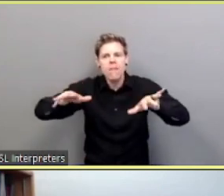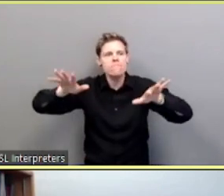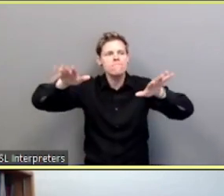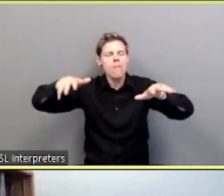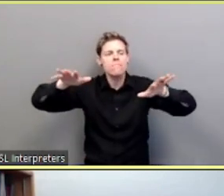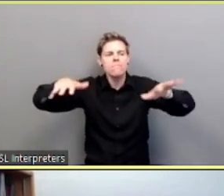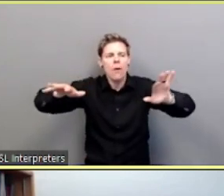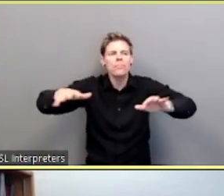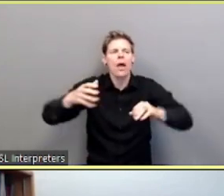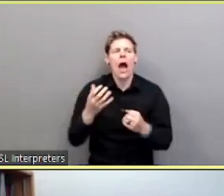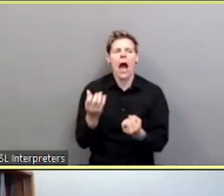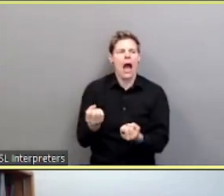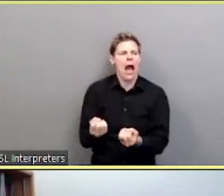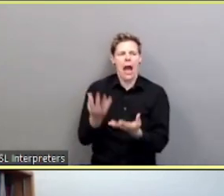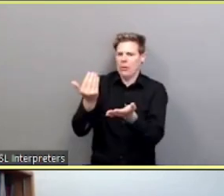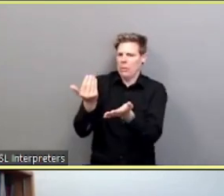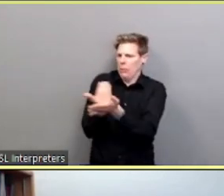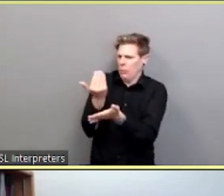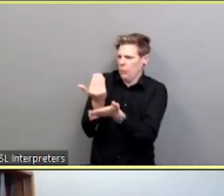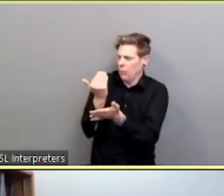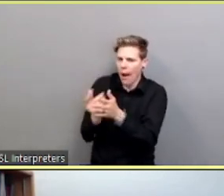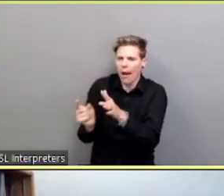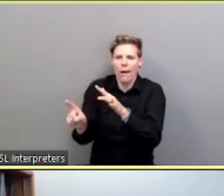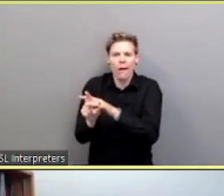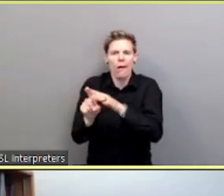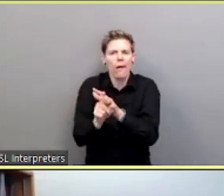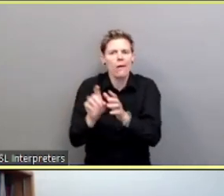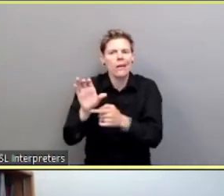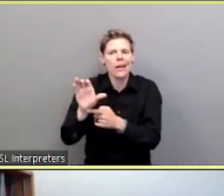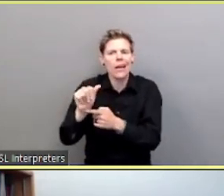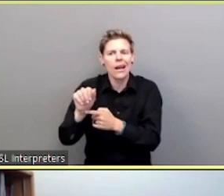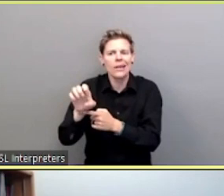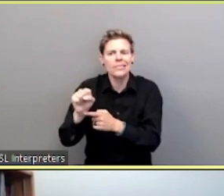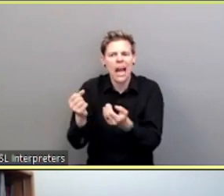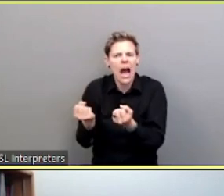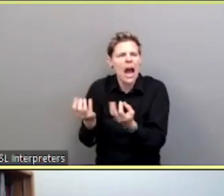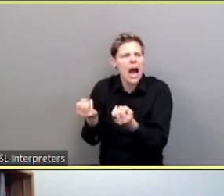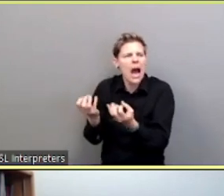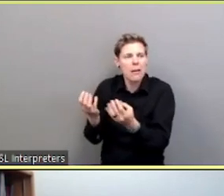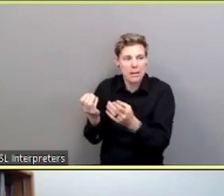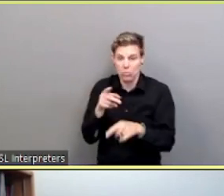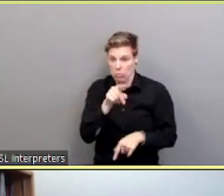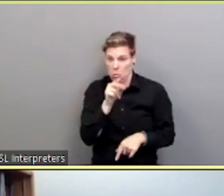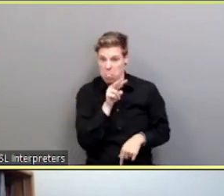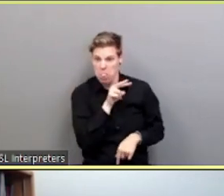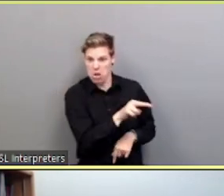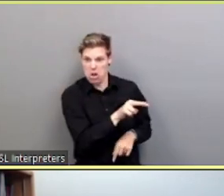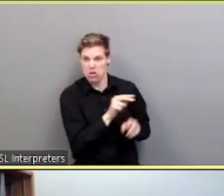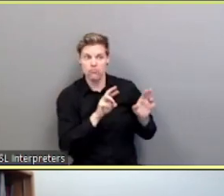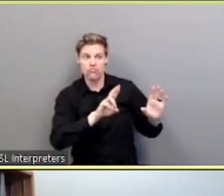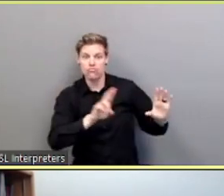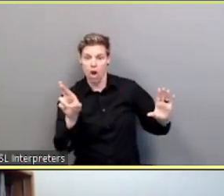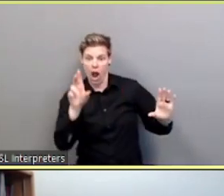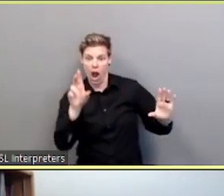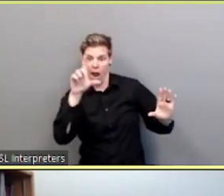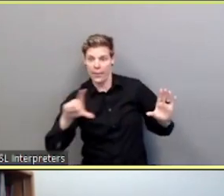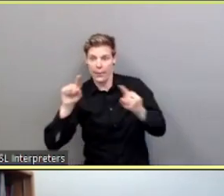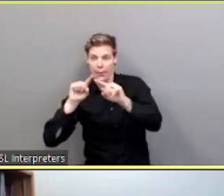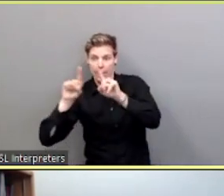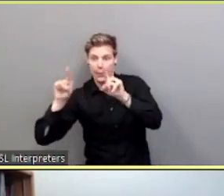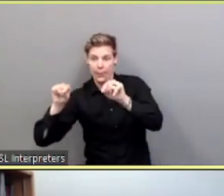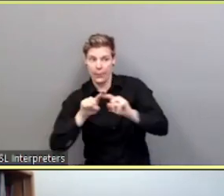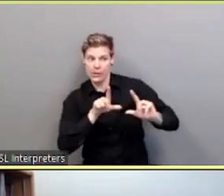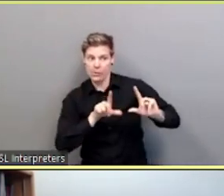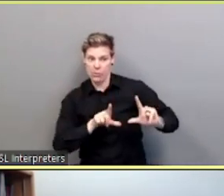over time. And what we're looking at is over to the far right, which is the most current dates. And although